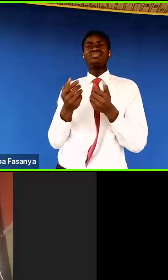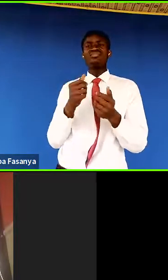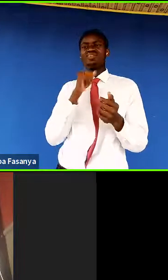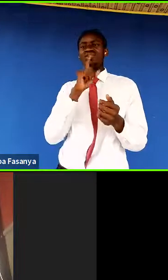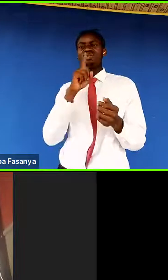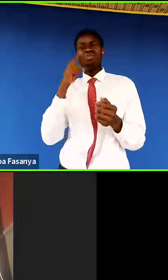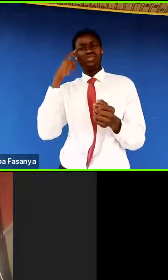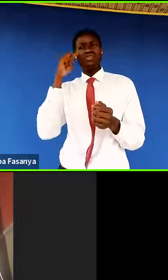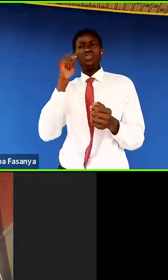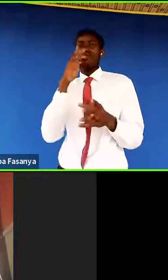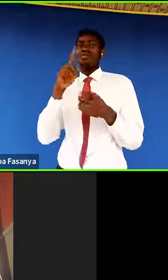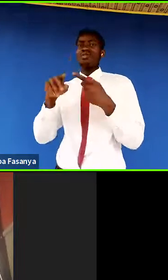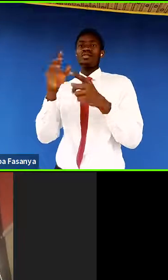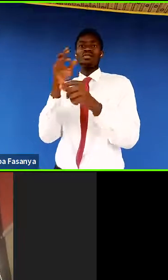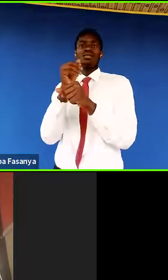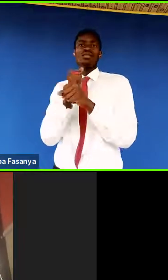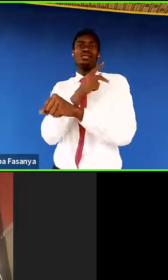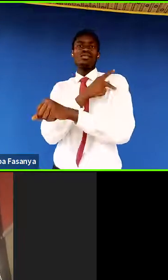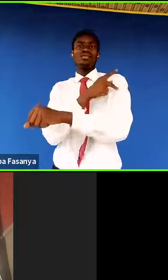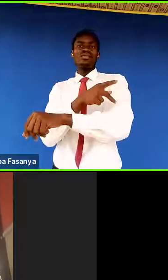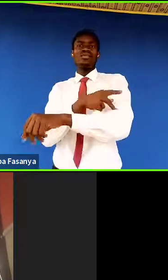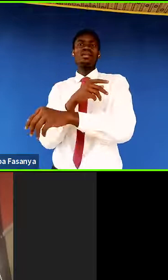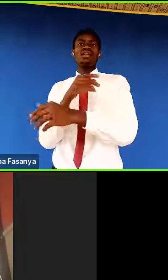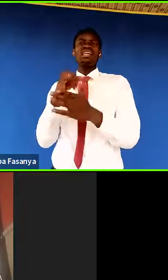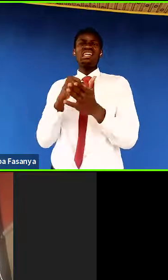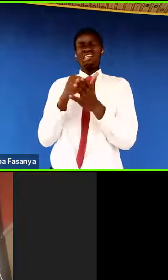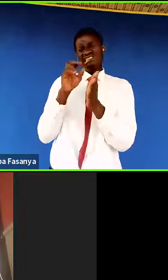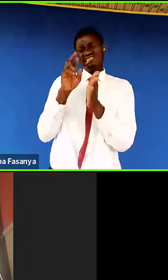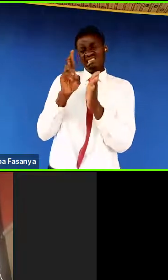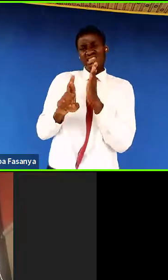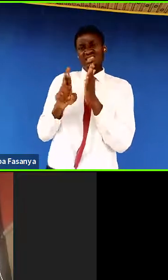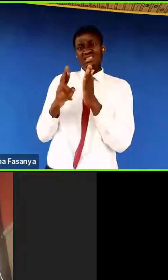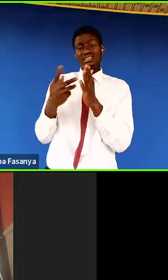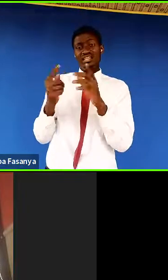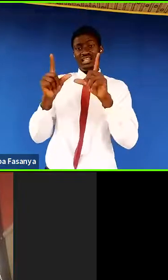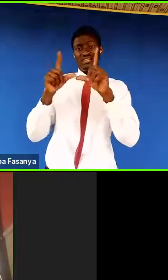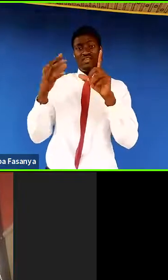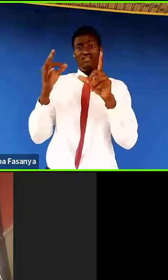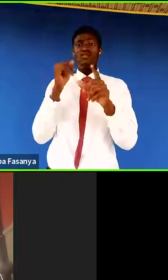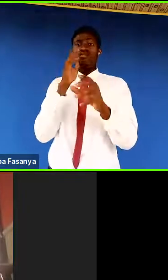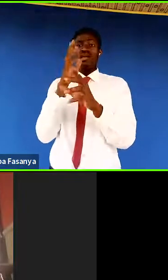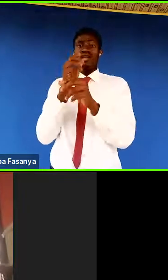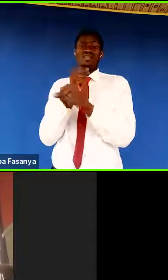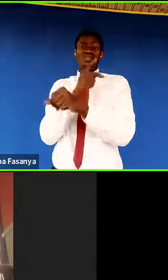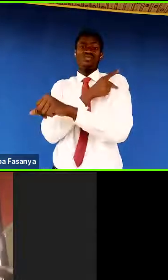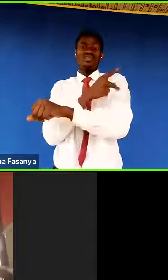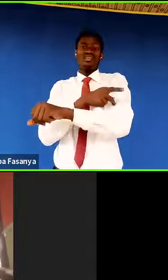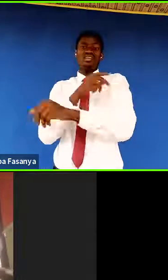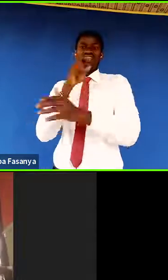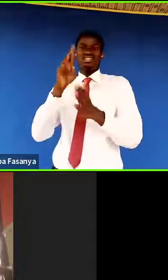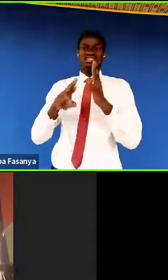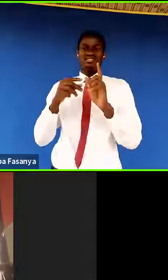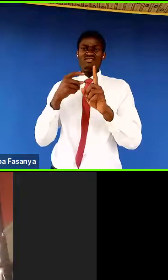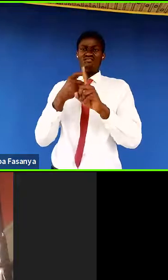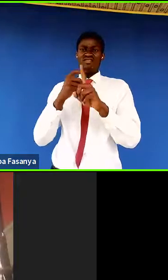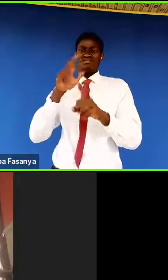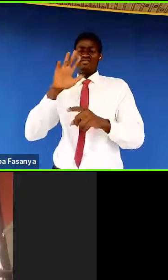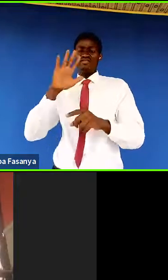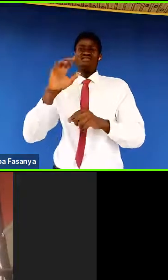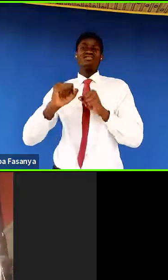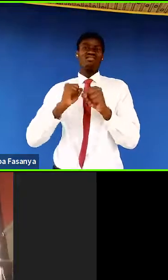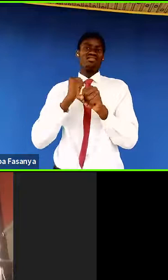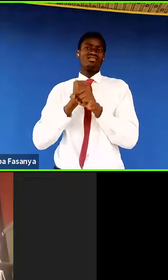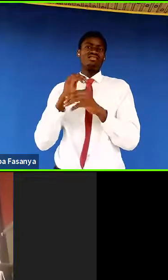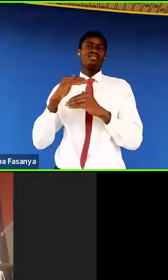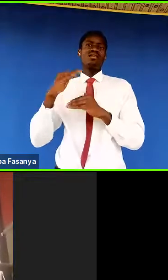become it reduces, and of course for men have the whole of their